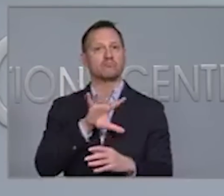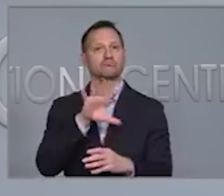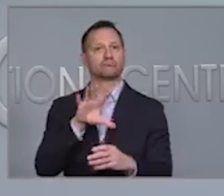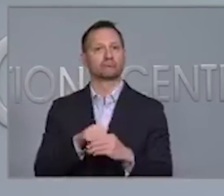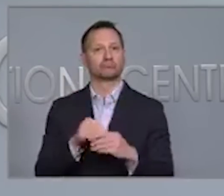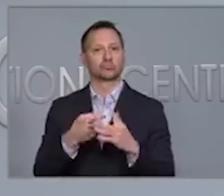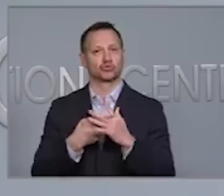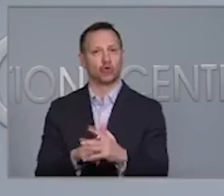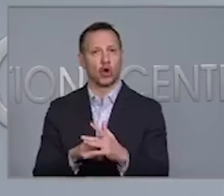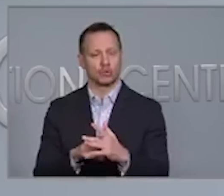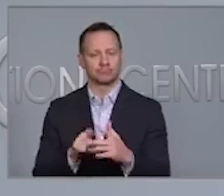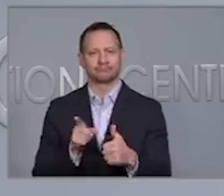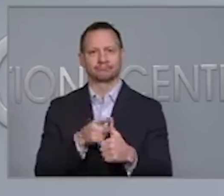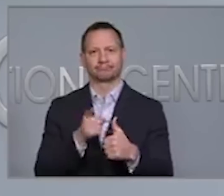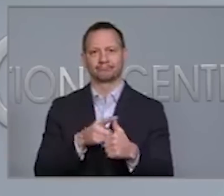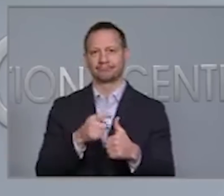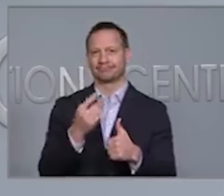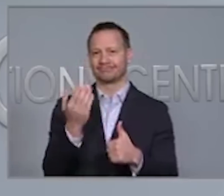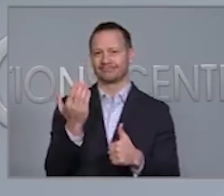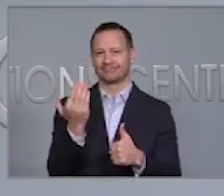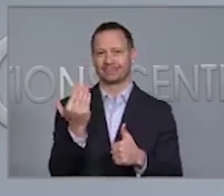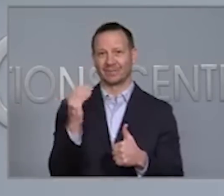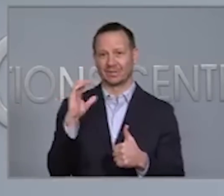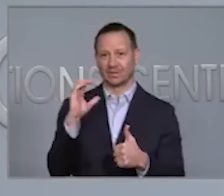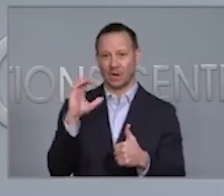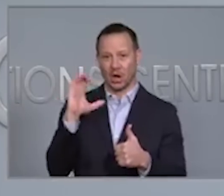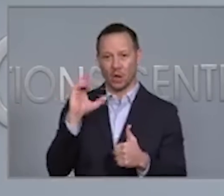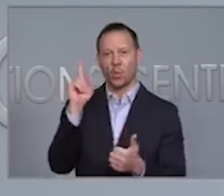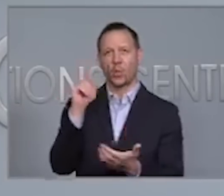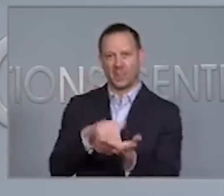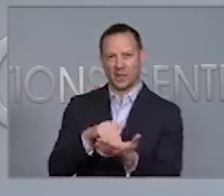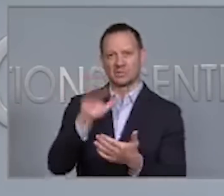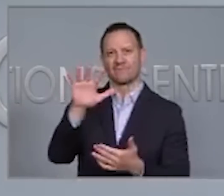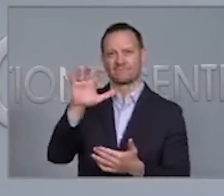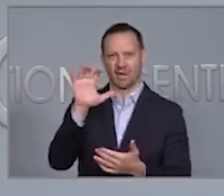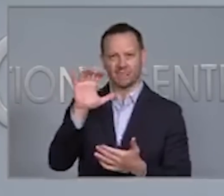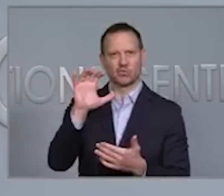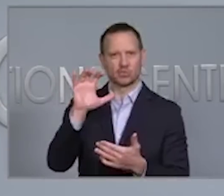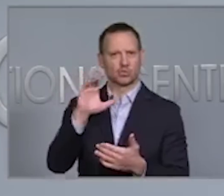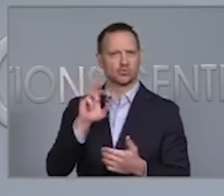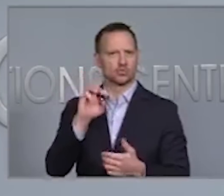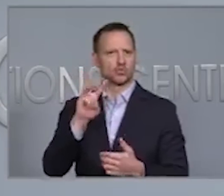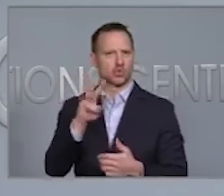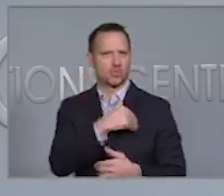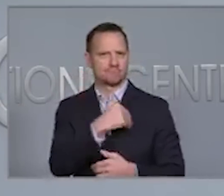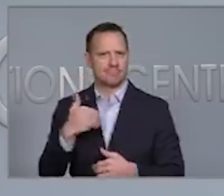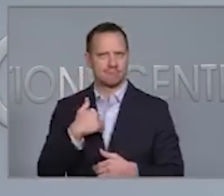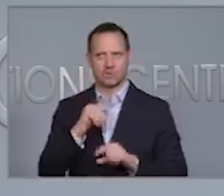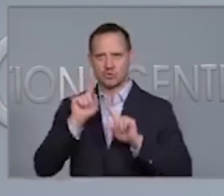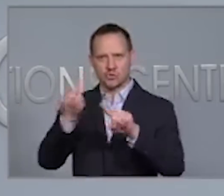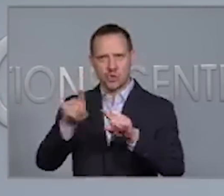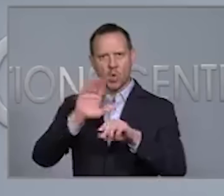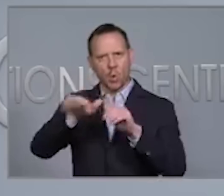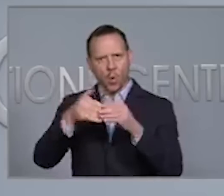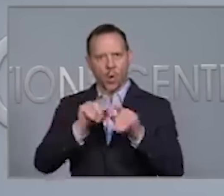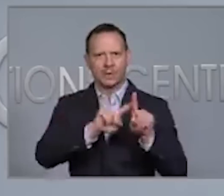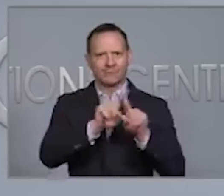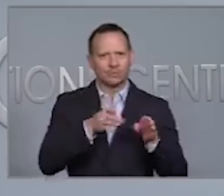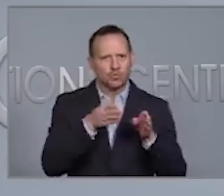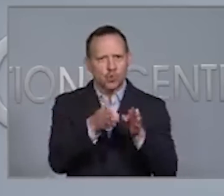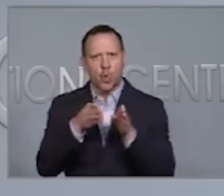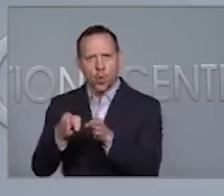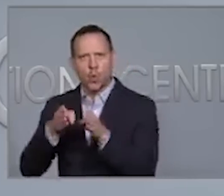More than 1,500 crew members with the North Carolina Department of Transportation have been pre-treating roads across the state and